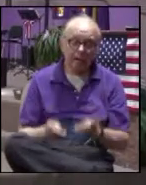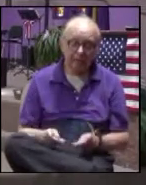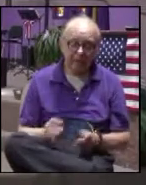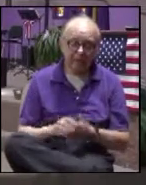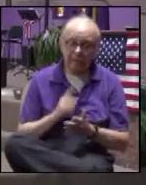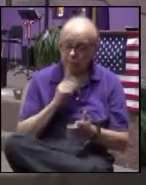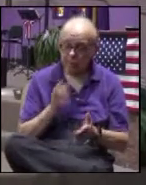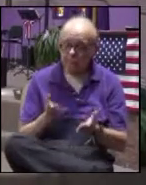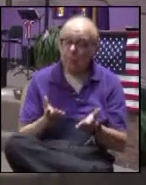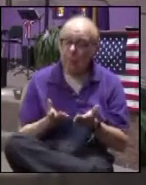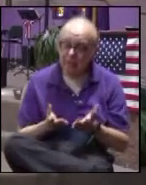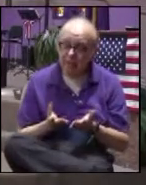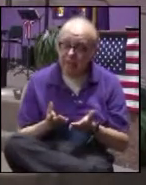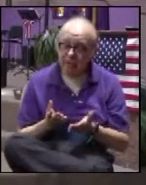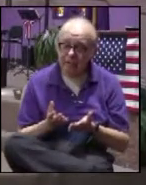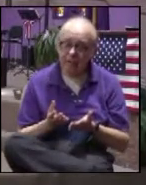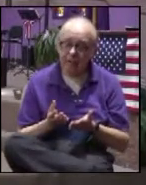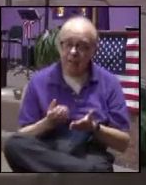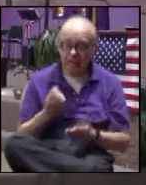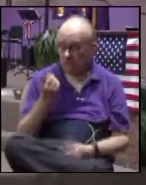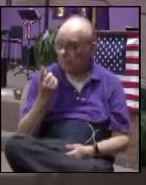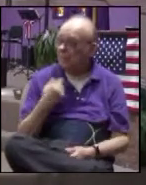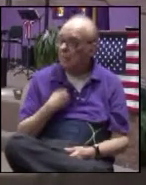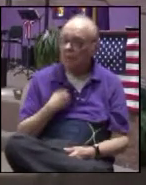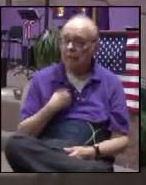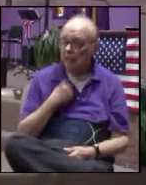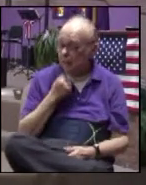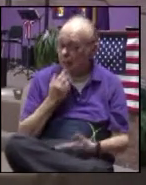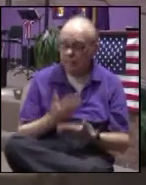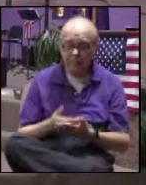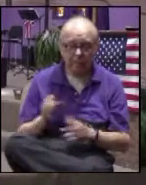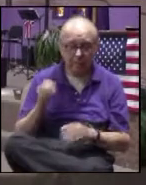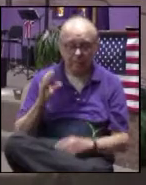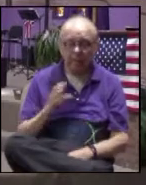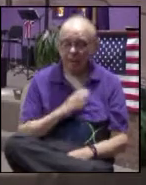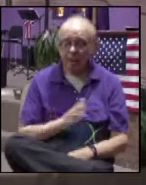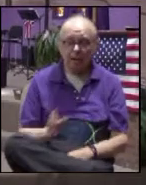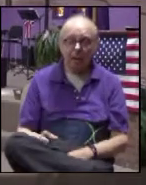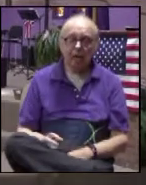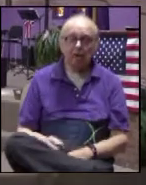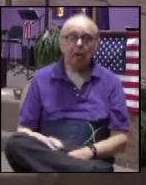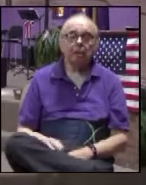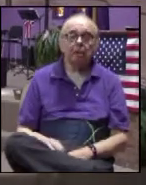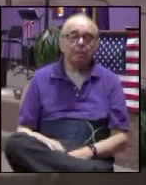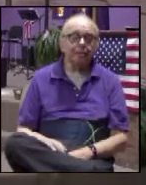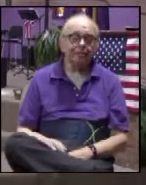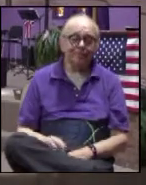willing. You don't understand, I'm not as good as Chuck, and I know you guys can't be as good as me.